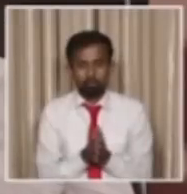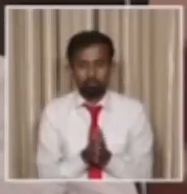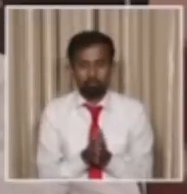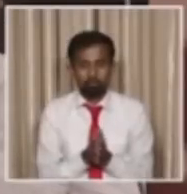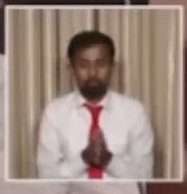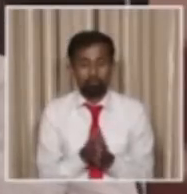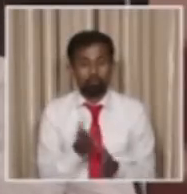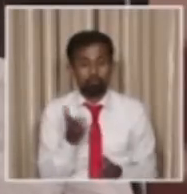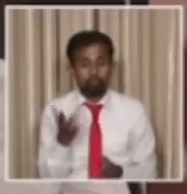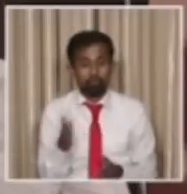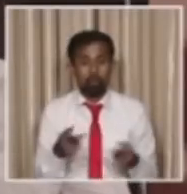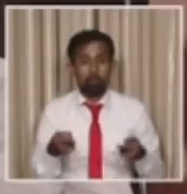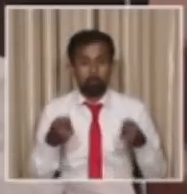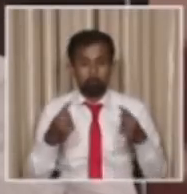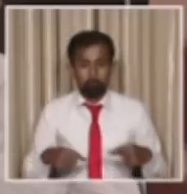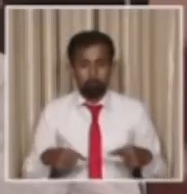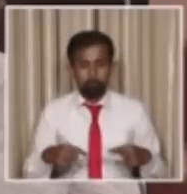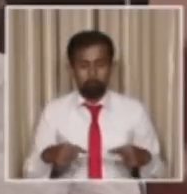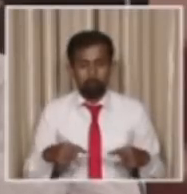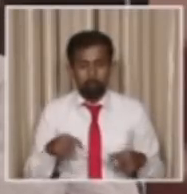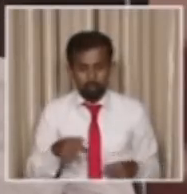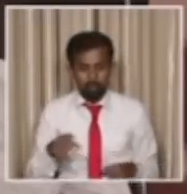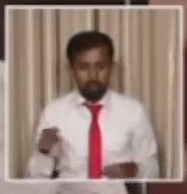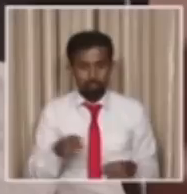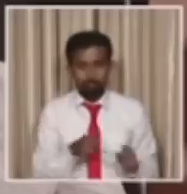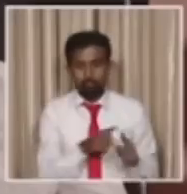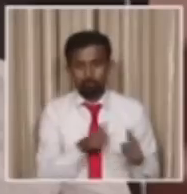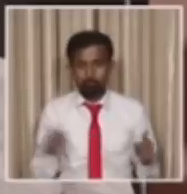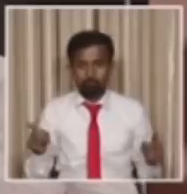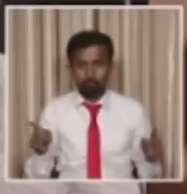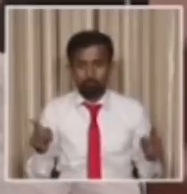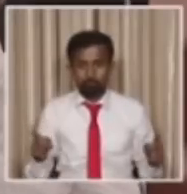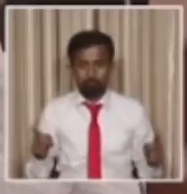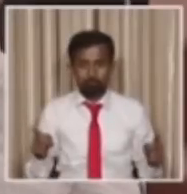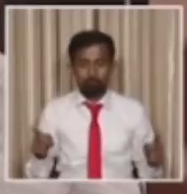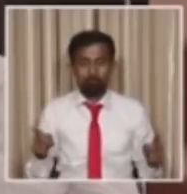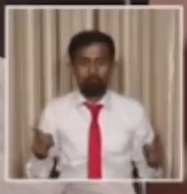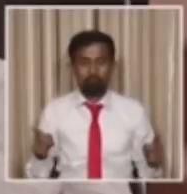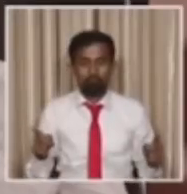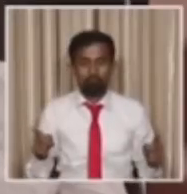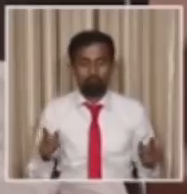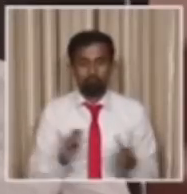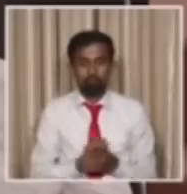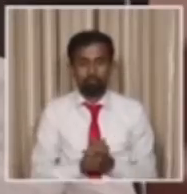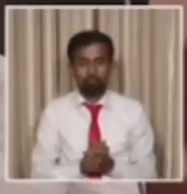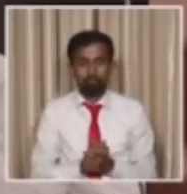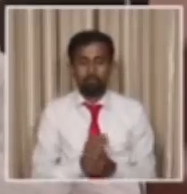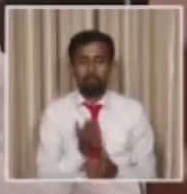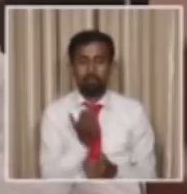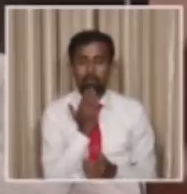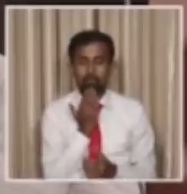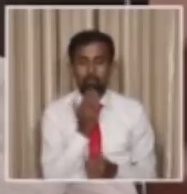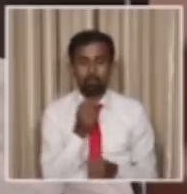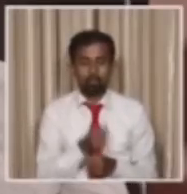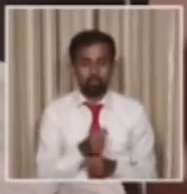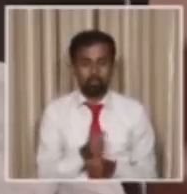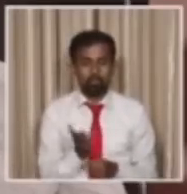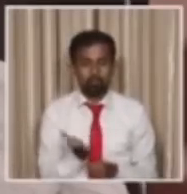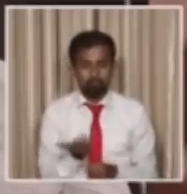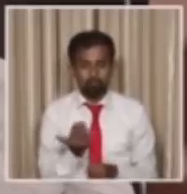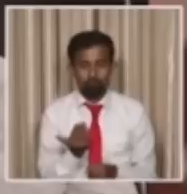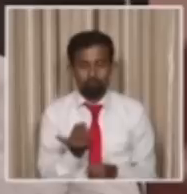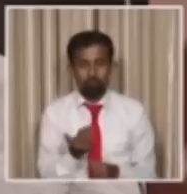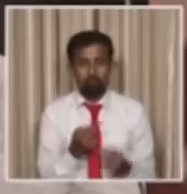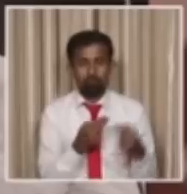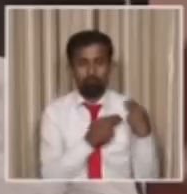to the present day, the US government provided assistance in the investigation and prosecution of those responsible,